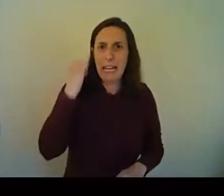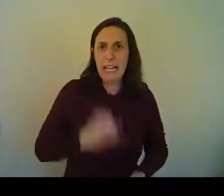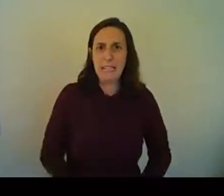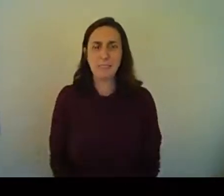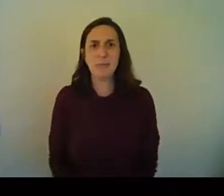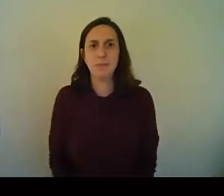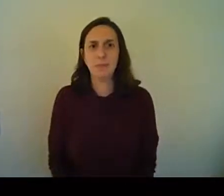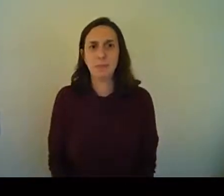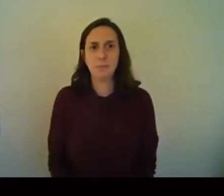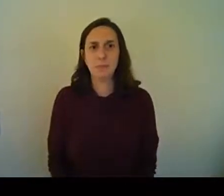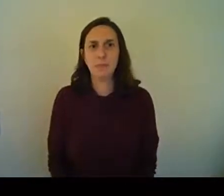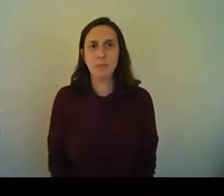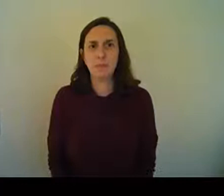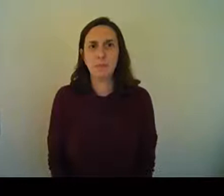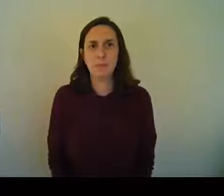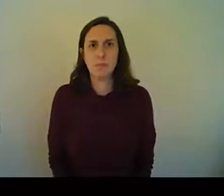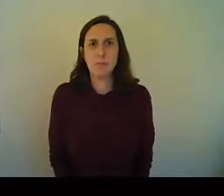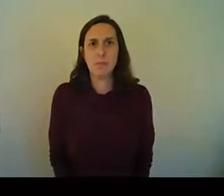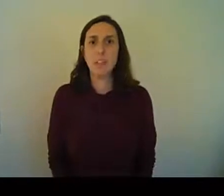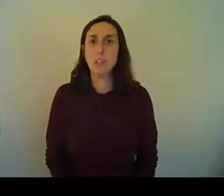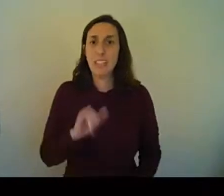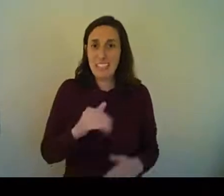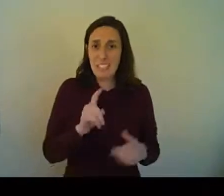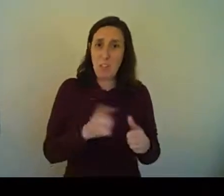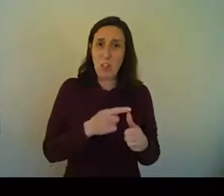is where we're going. This is the first part of chapter 5.